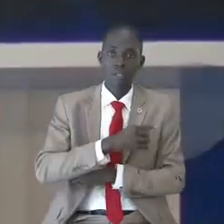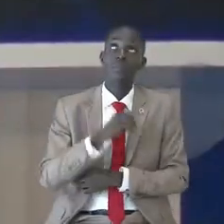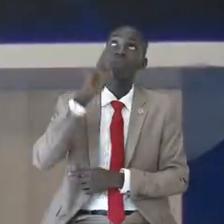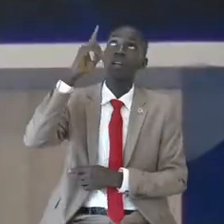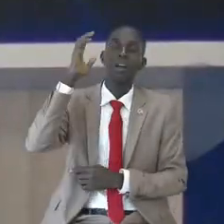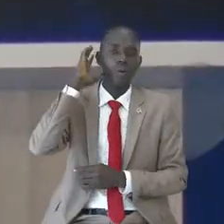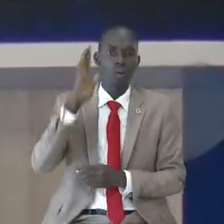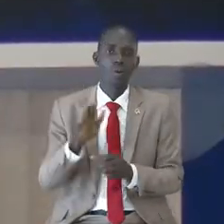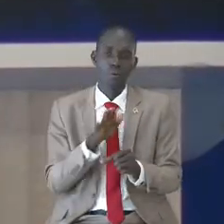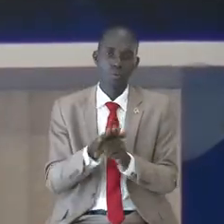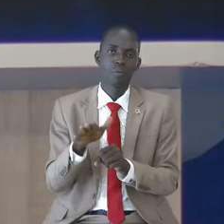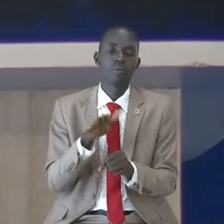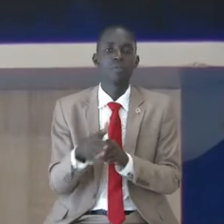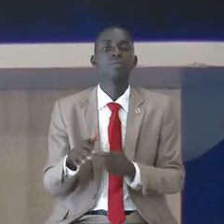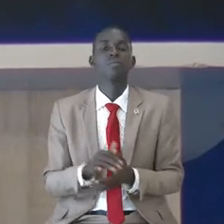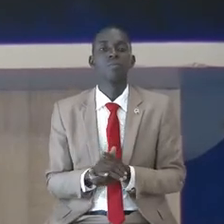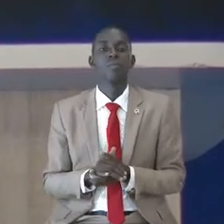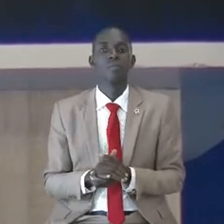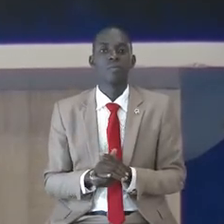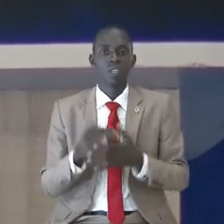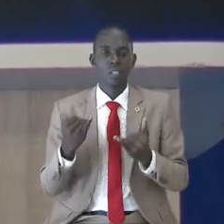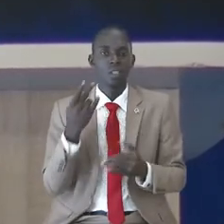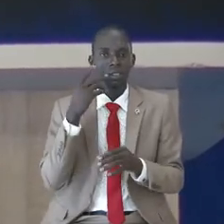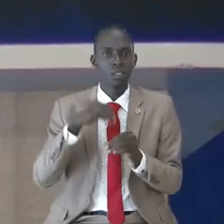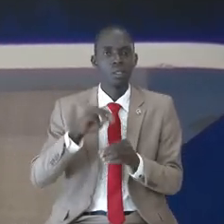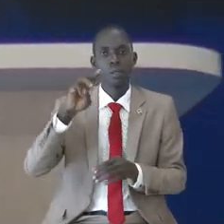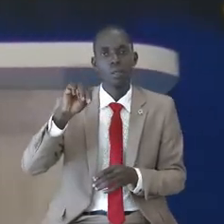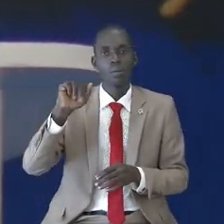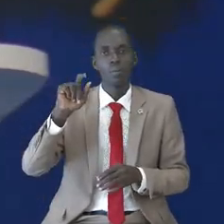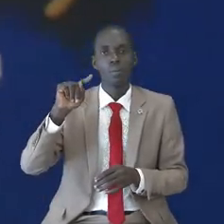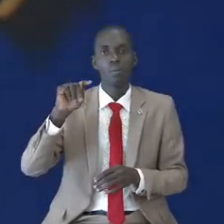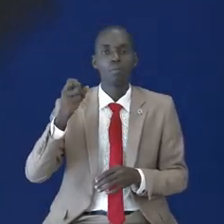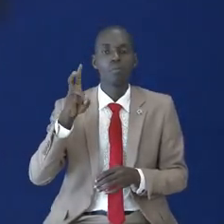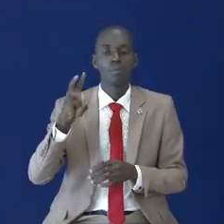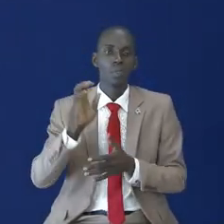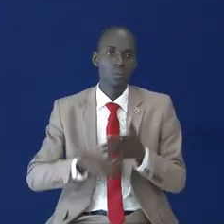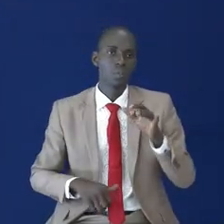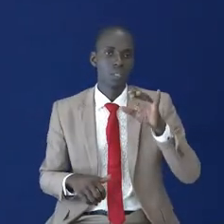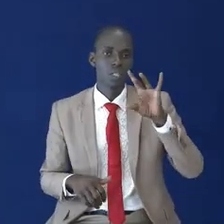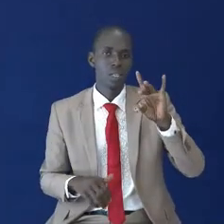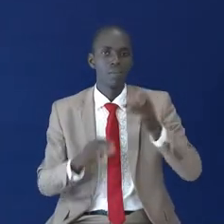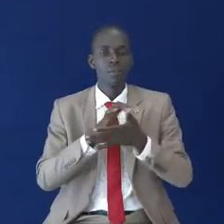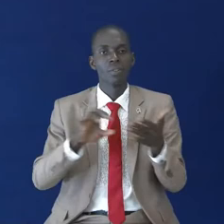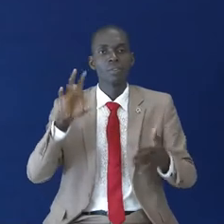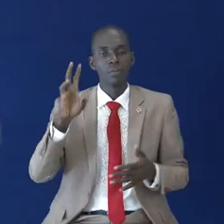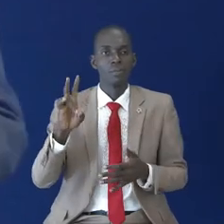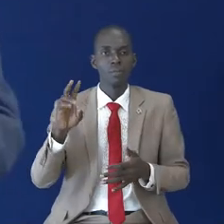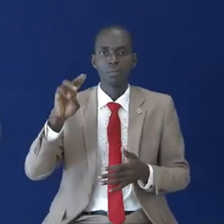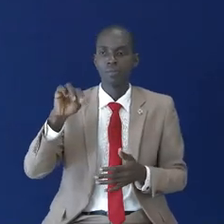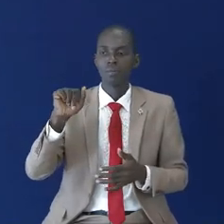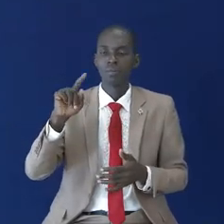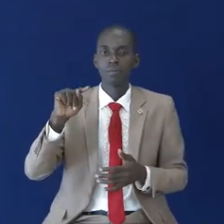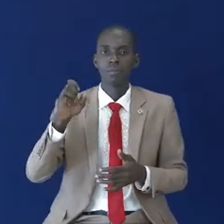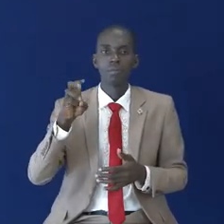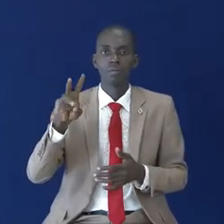fulfill. I want you to come to Matthew now, chapter 8, reading from verse 7. Matthew,